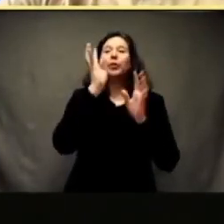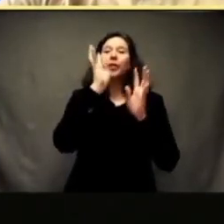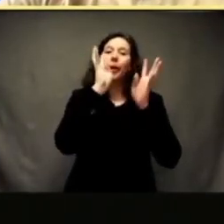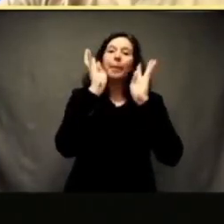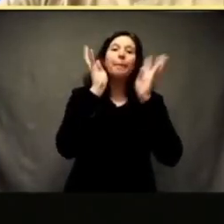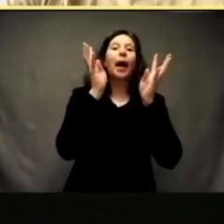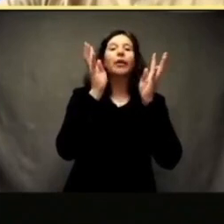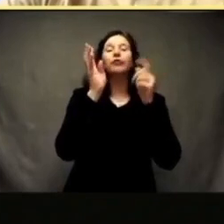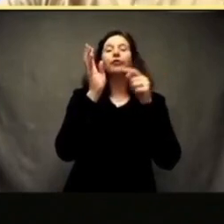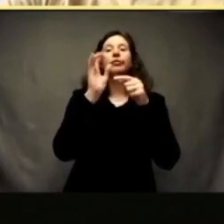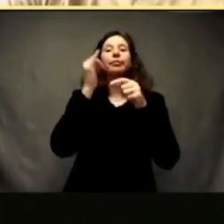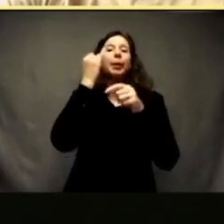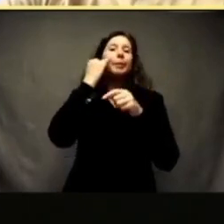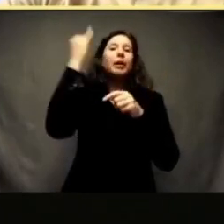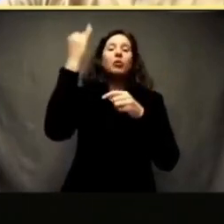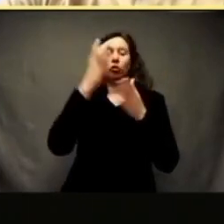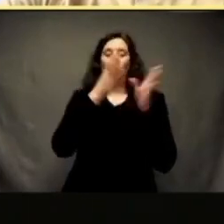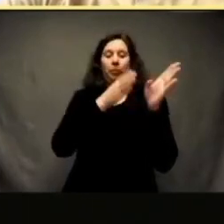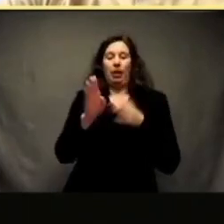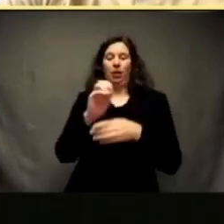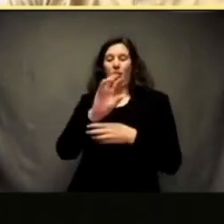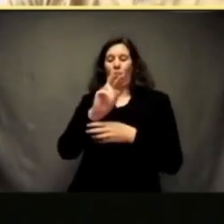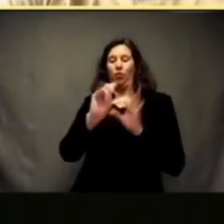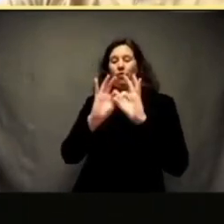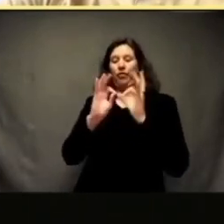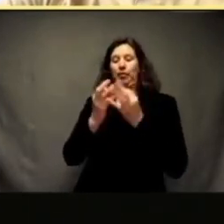plan your own family creative learning